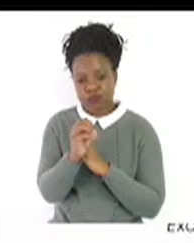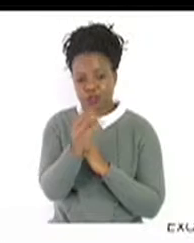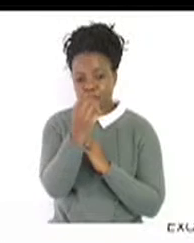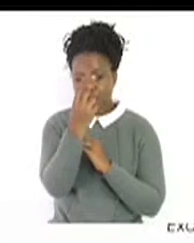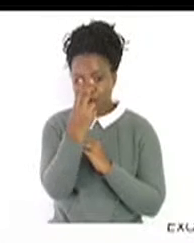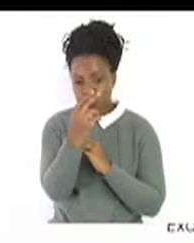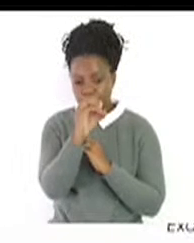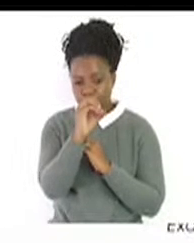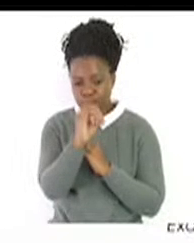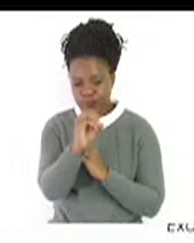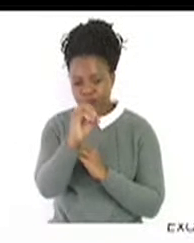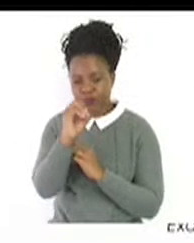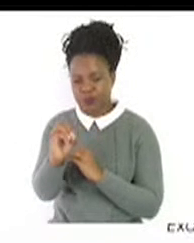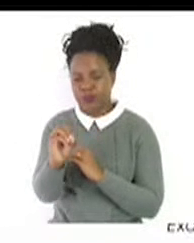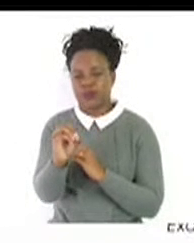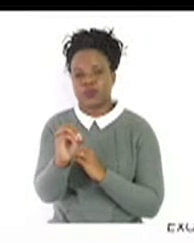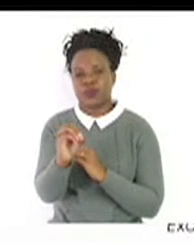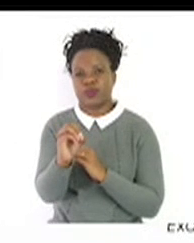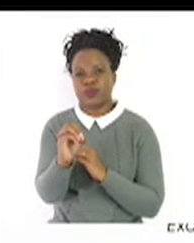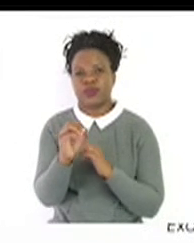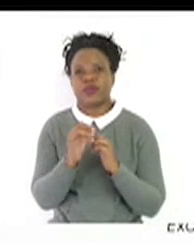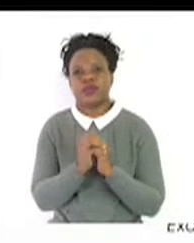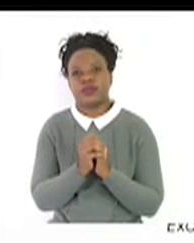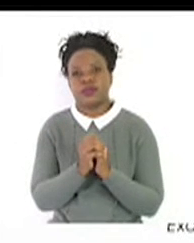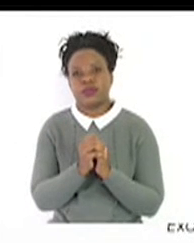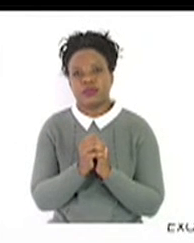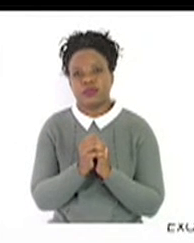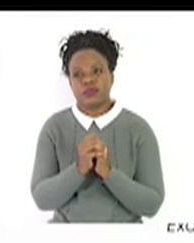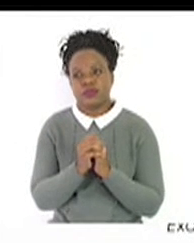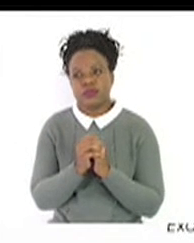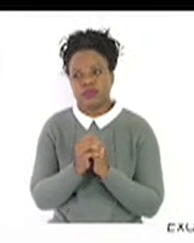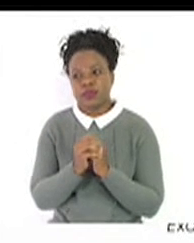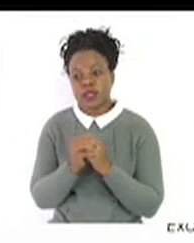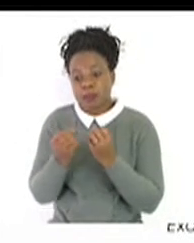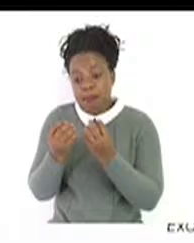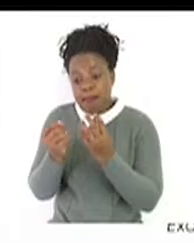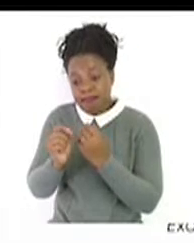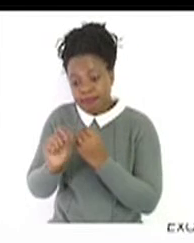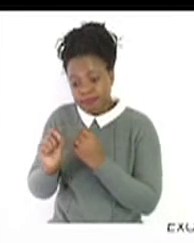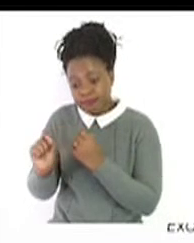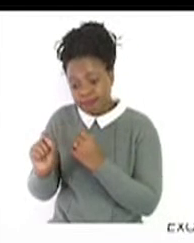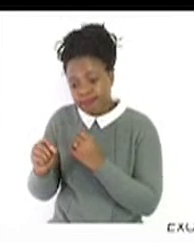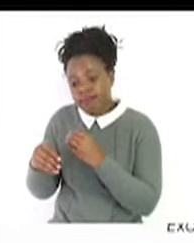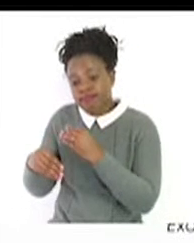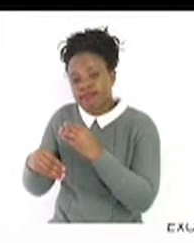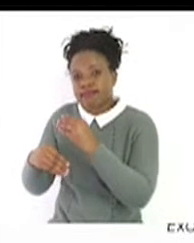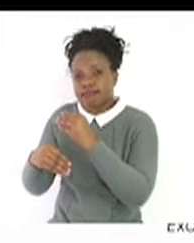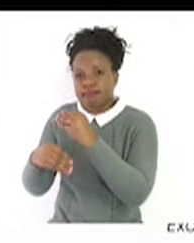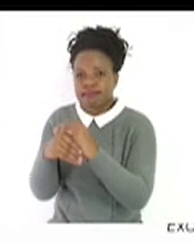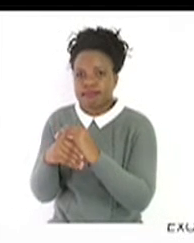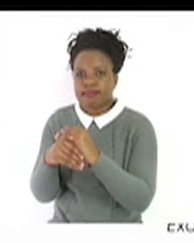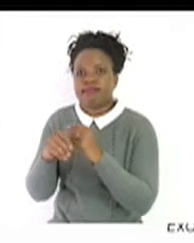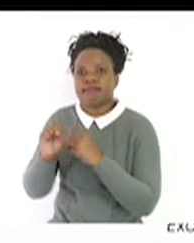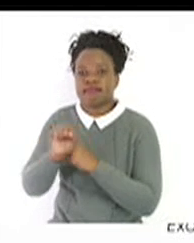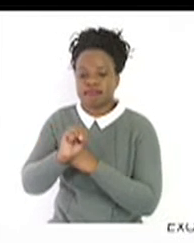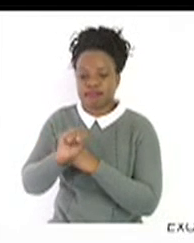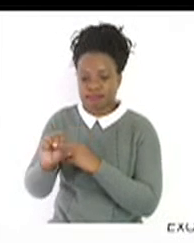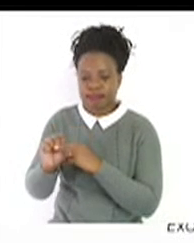double O, we add an S in their plural